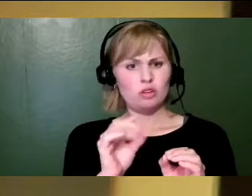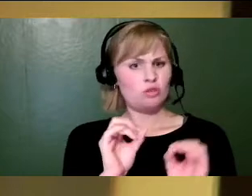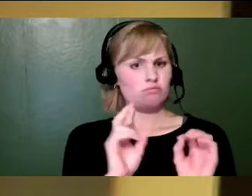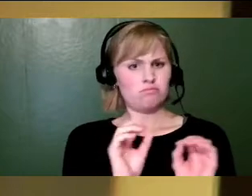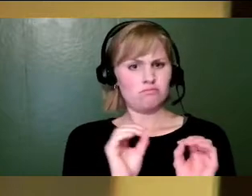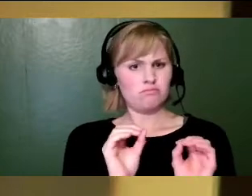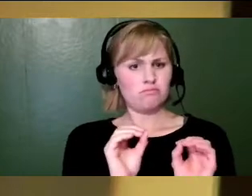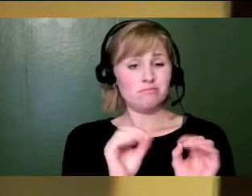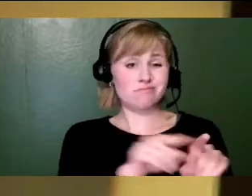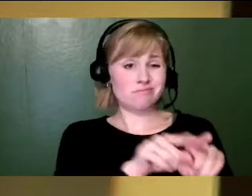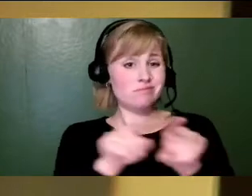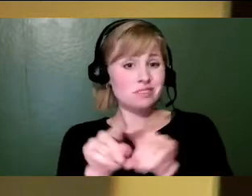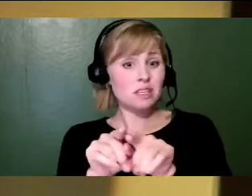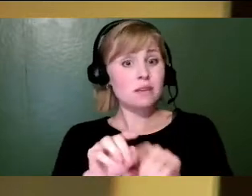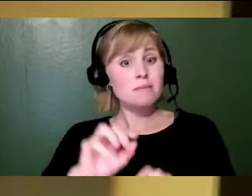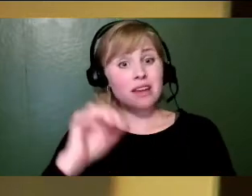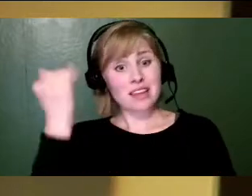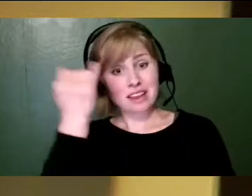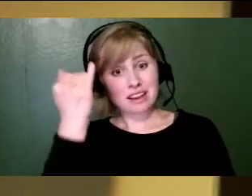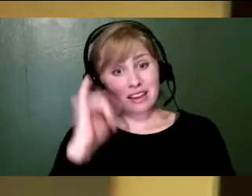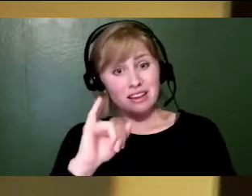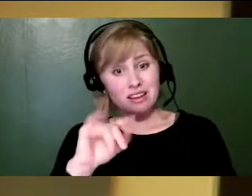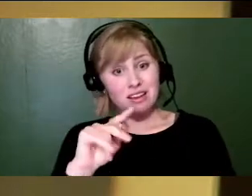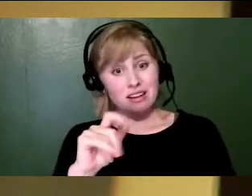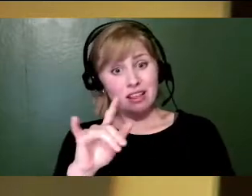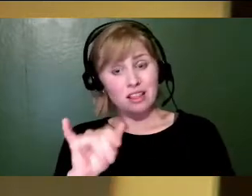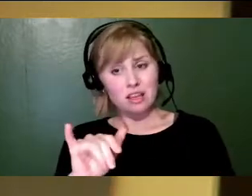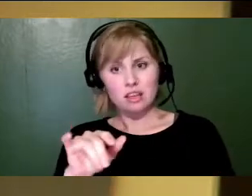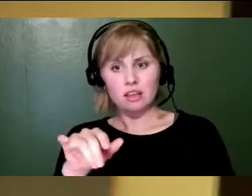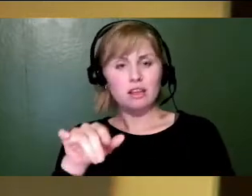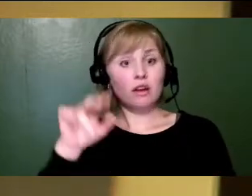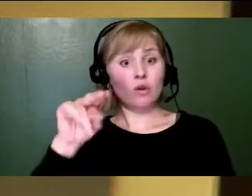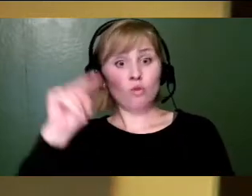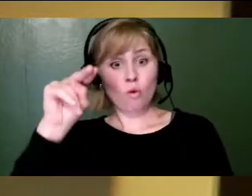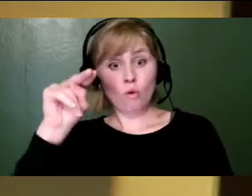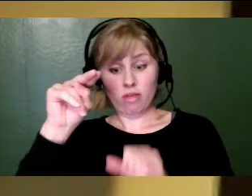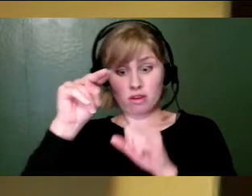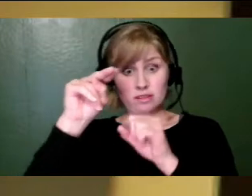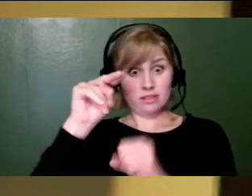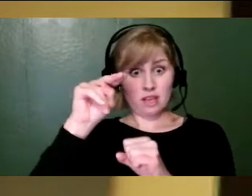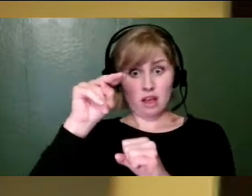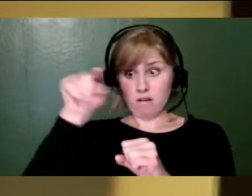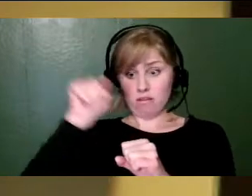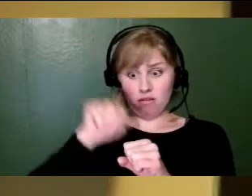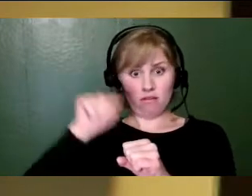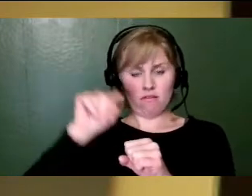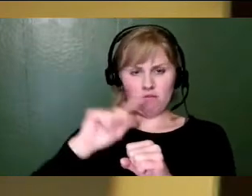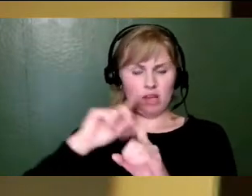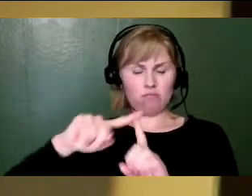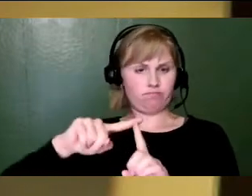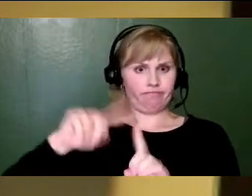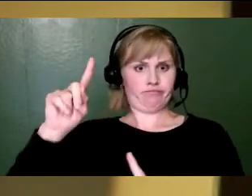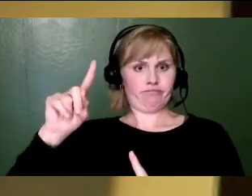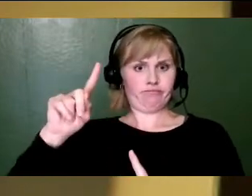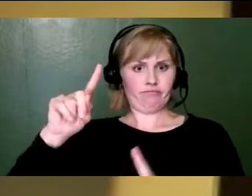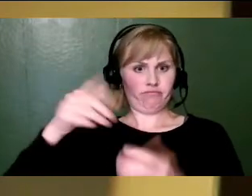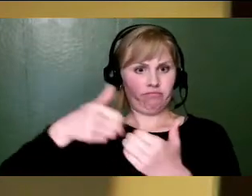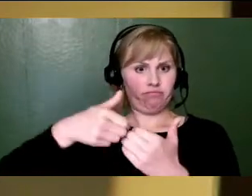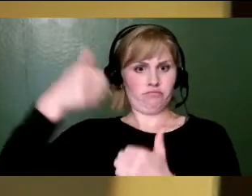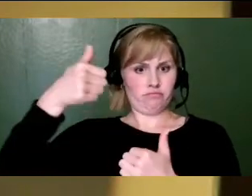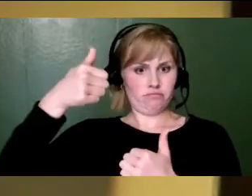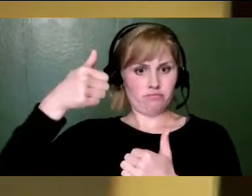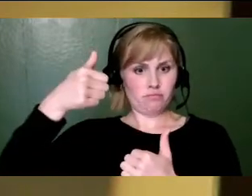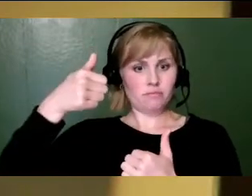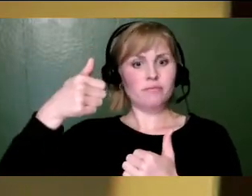there's a huge north-south divide in the prevalence of arbitration and in how arbitrations are conducted. In nearly every country studied so